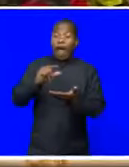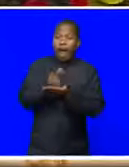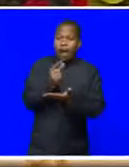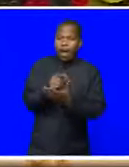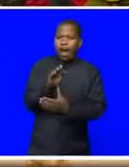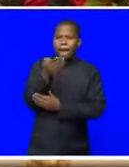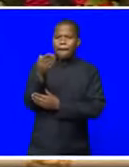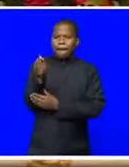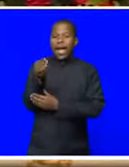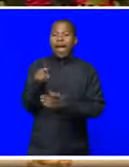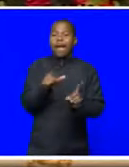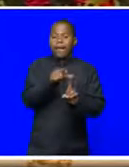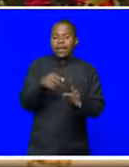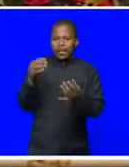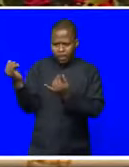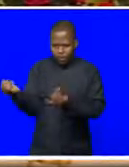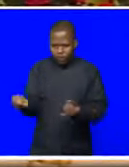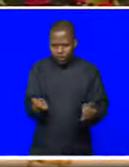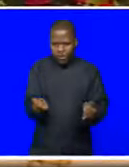please.